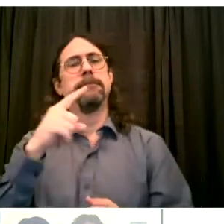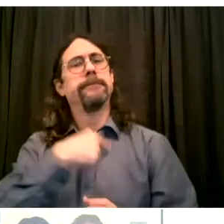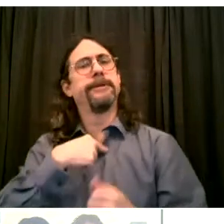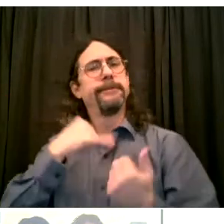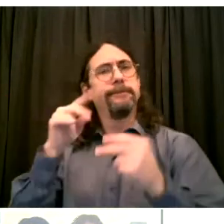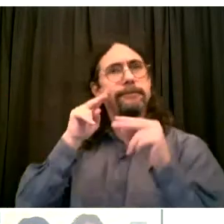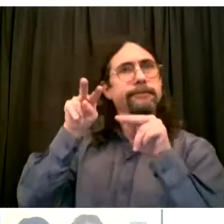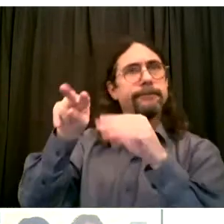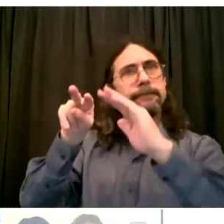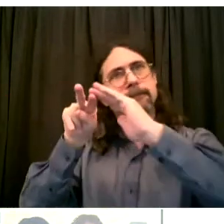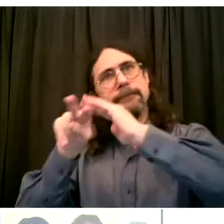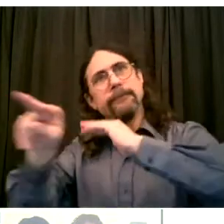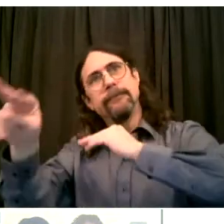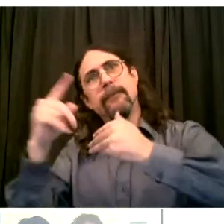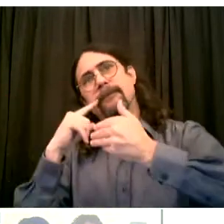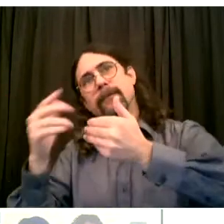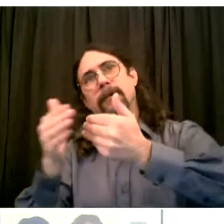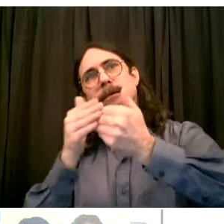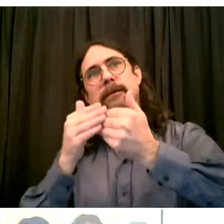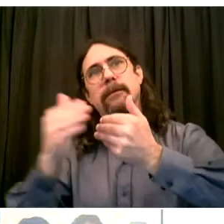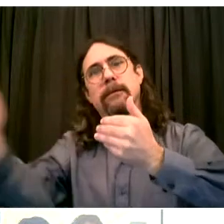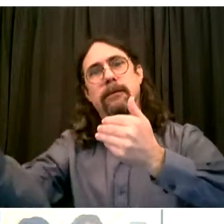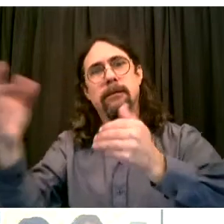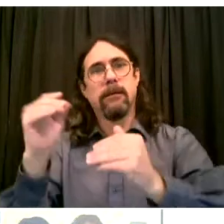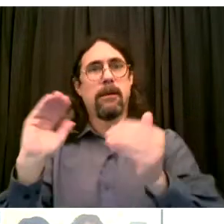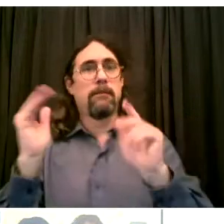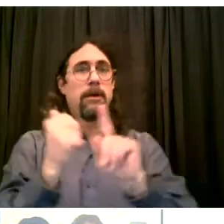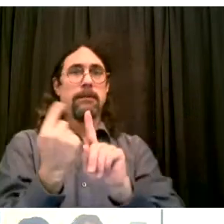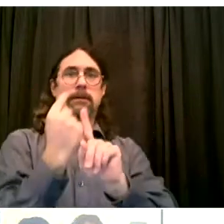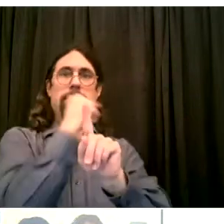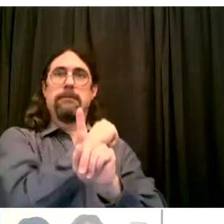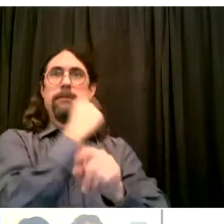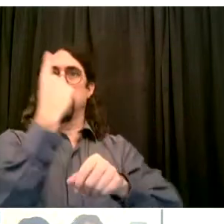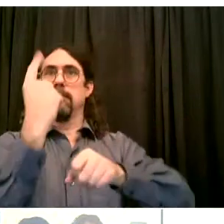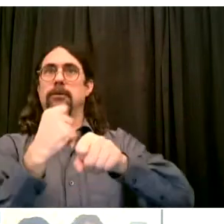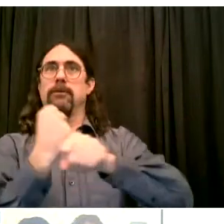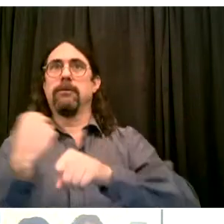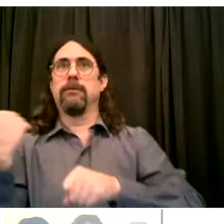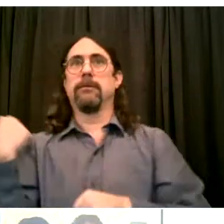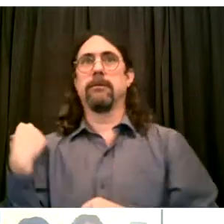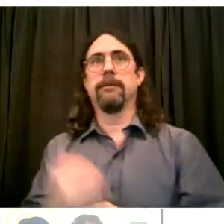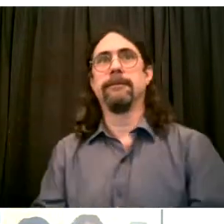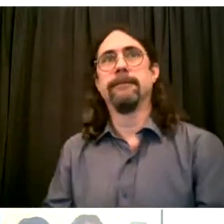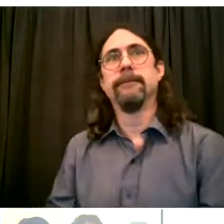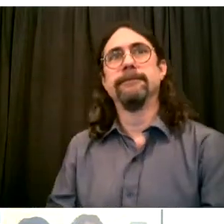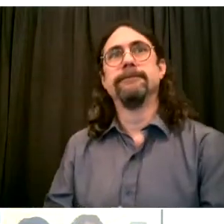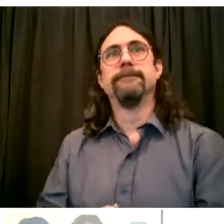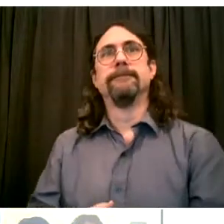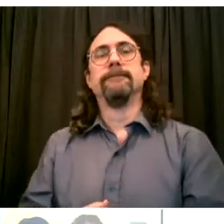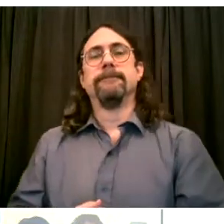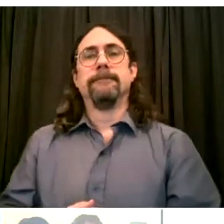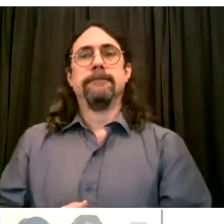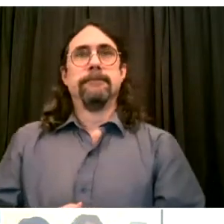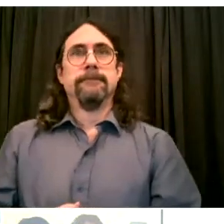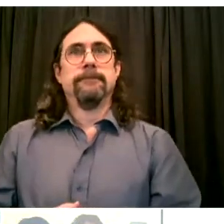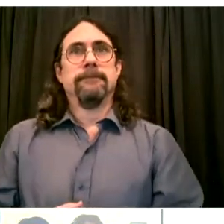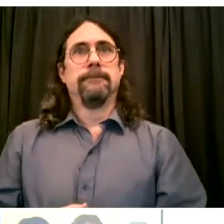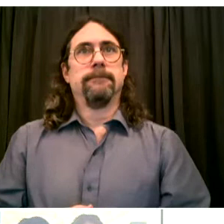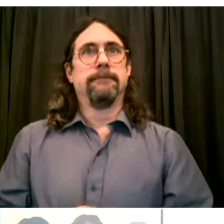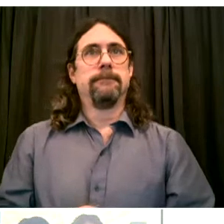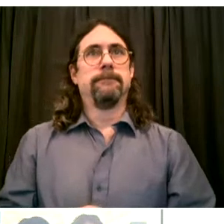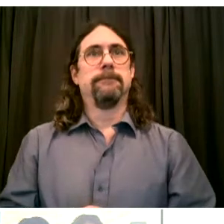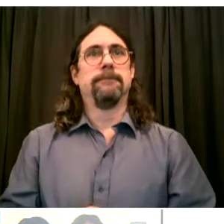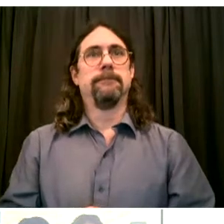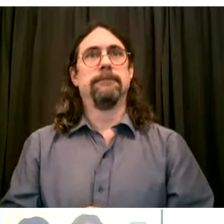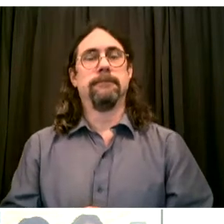peak, which was in early January, where we were seeing a 7-day average of over 6,000 new cases a